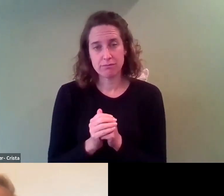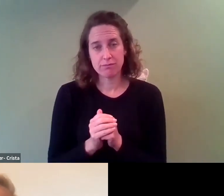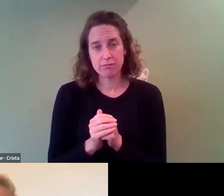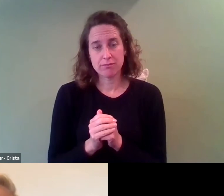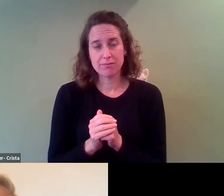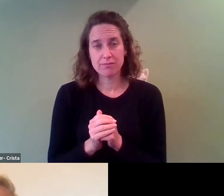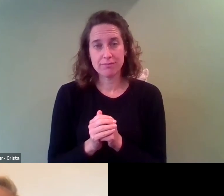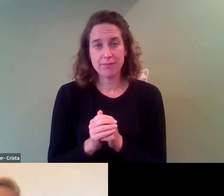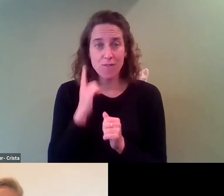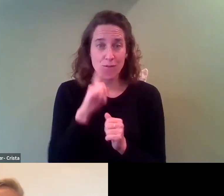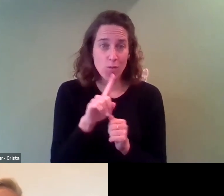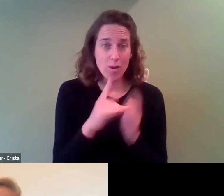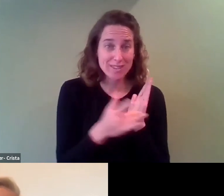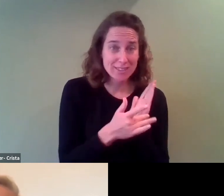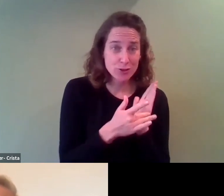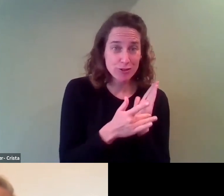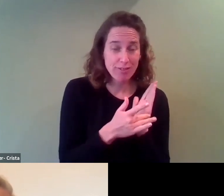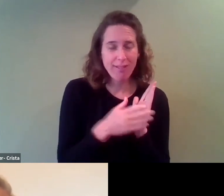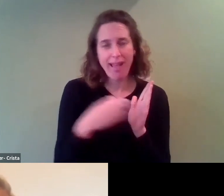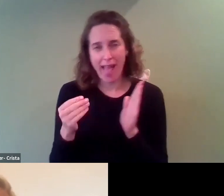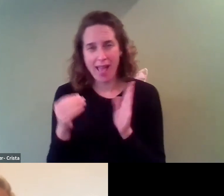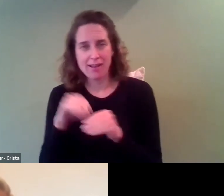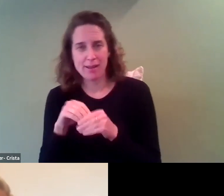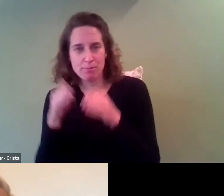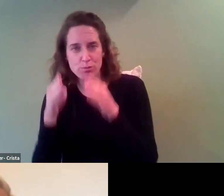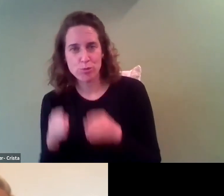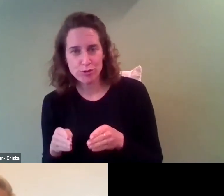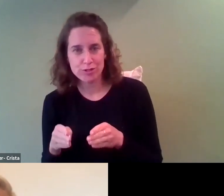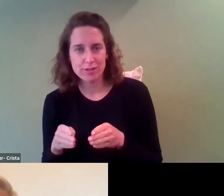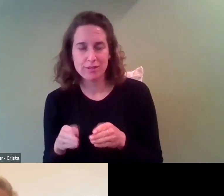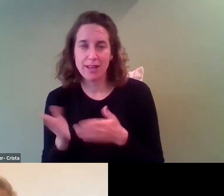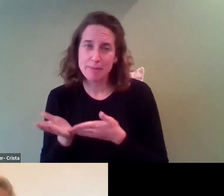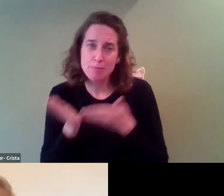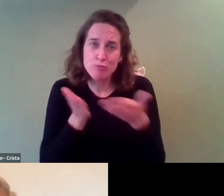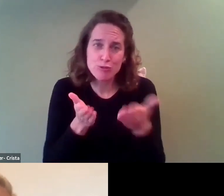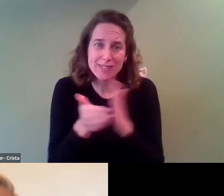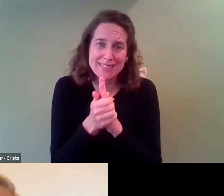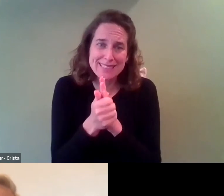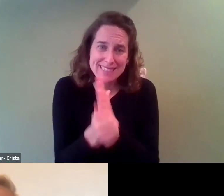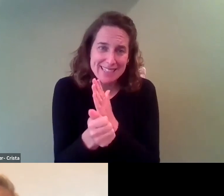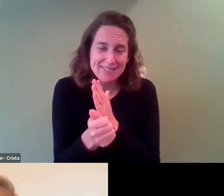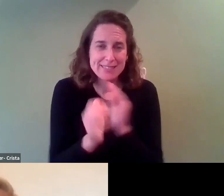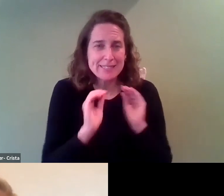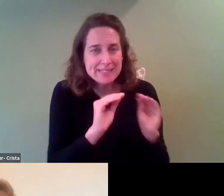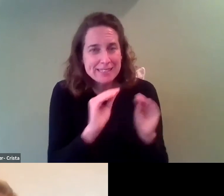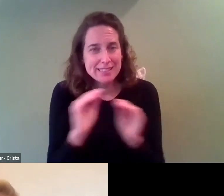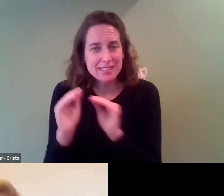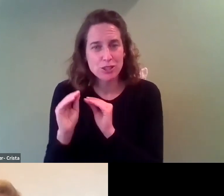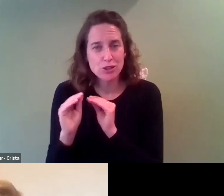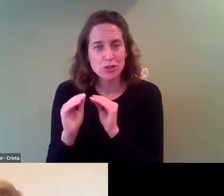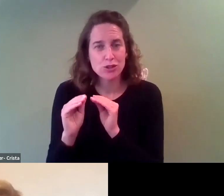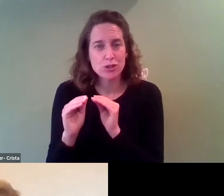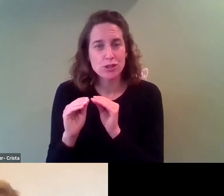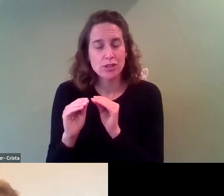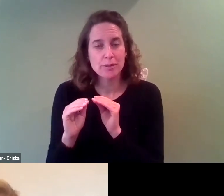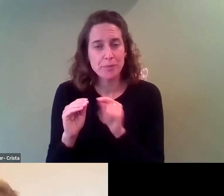it into physical space, which is bring those skills to bear on your child's digital life. You're not, you know, to be excluded from